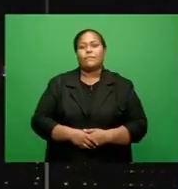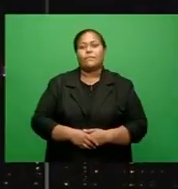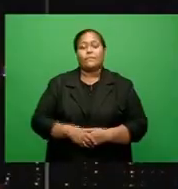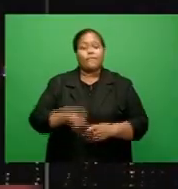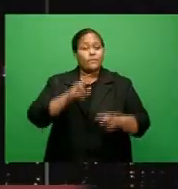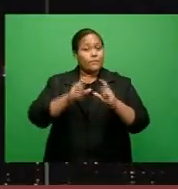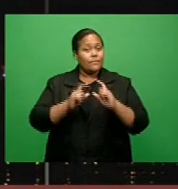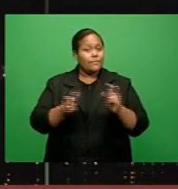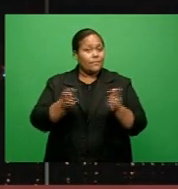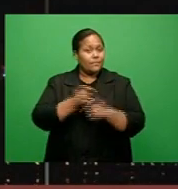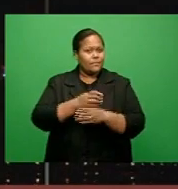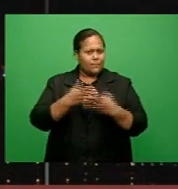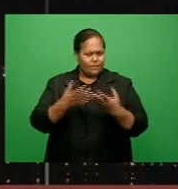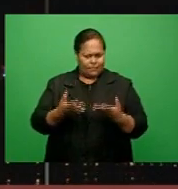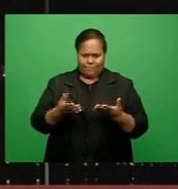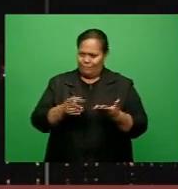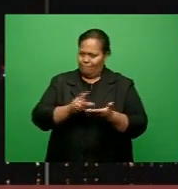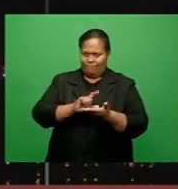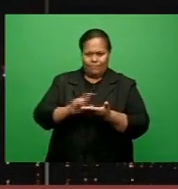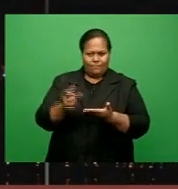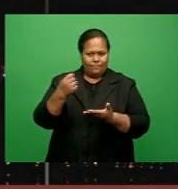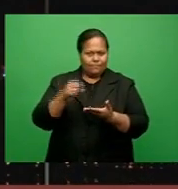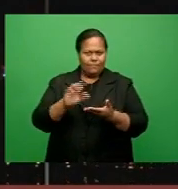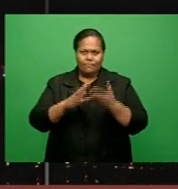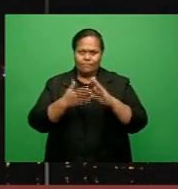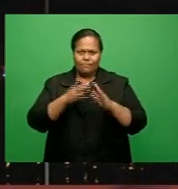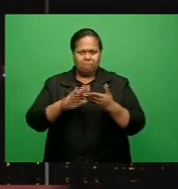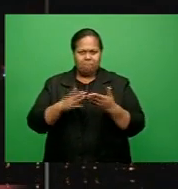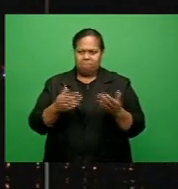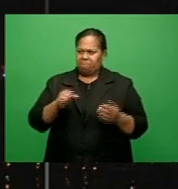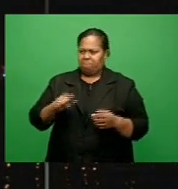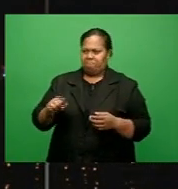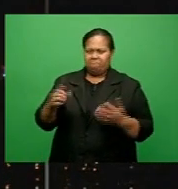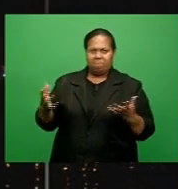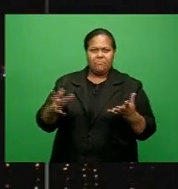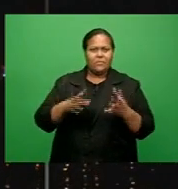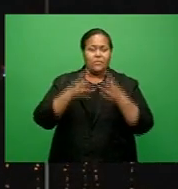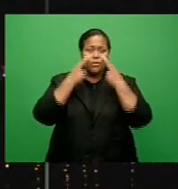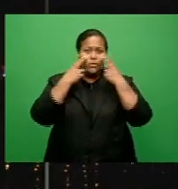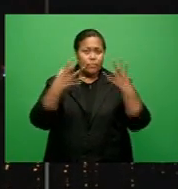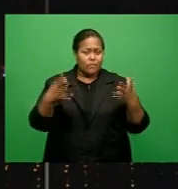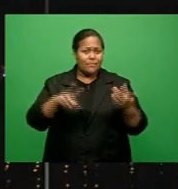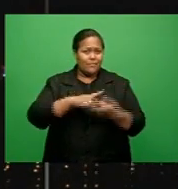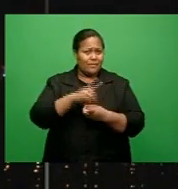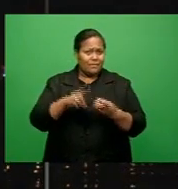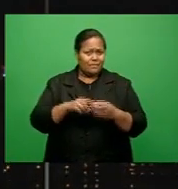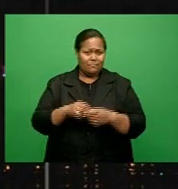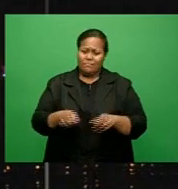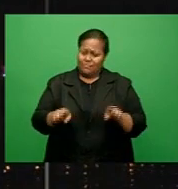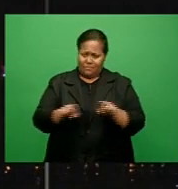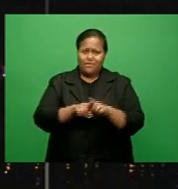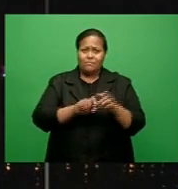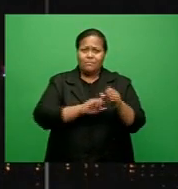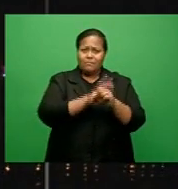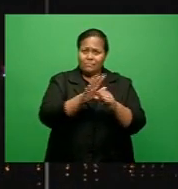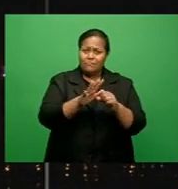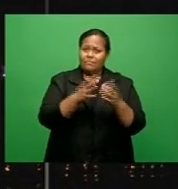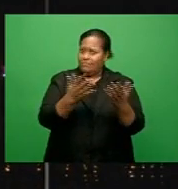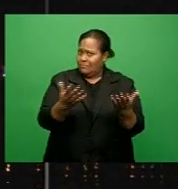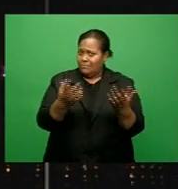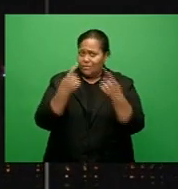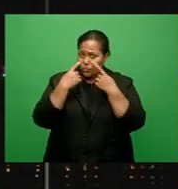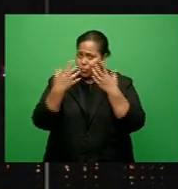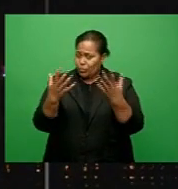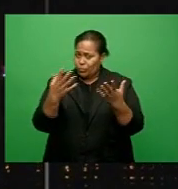Climate change has made it clear that no communities are immune to natural disasters, and the COVID-19 pandemic has made that more obvious, says